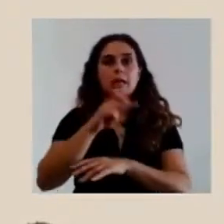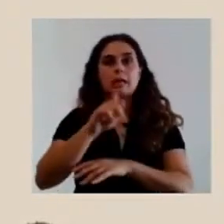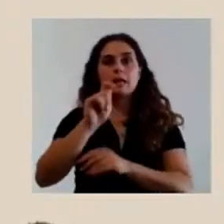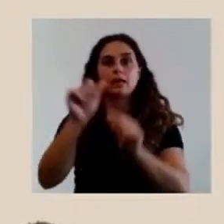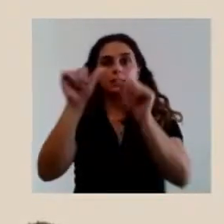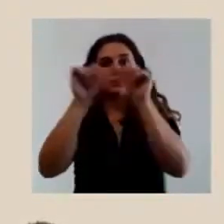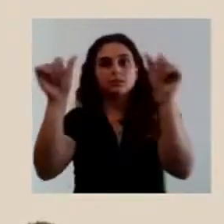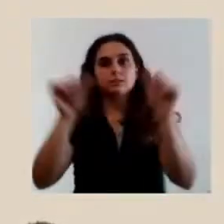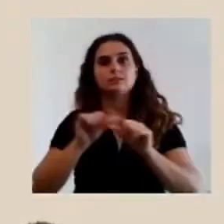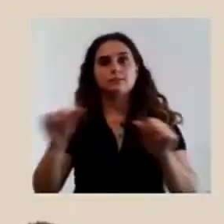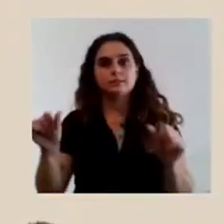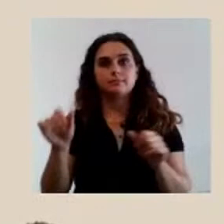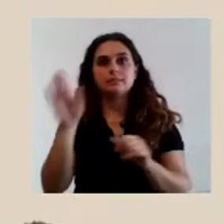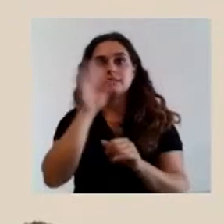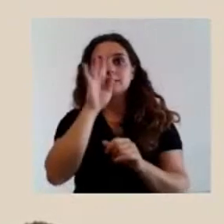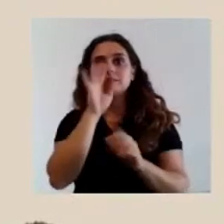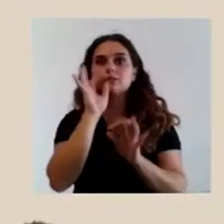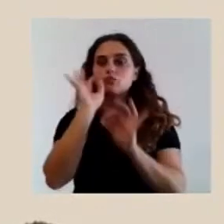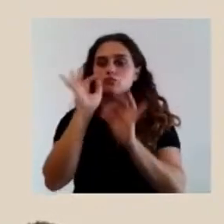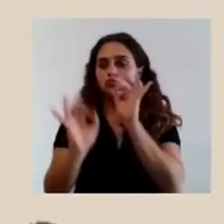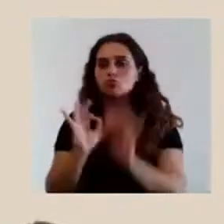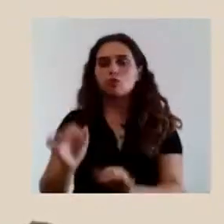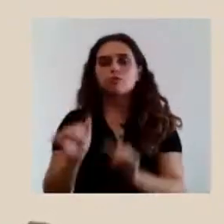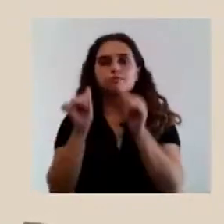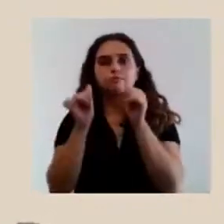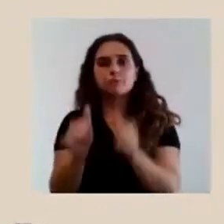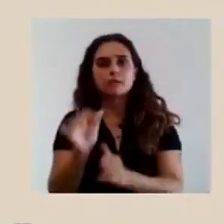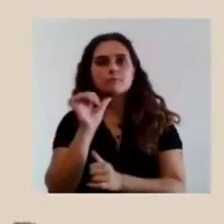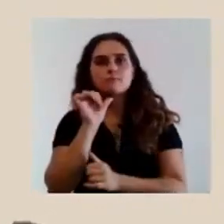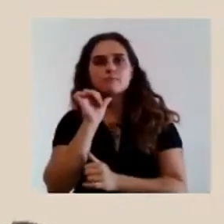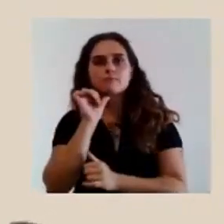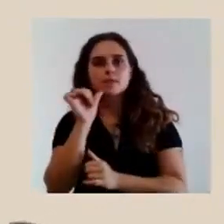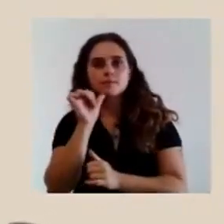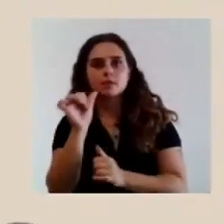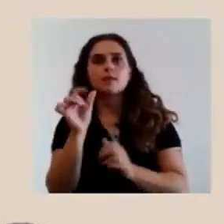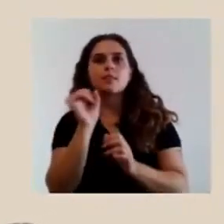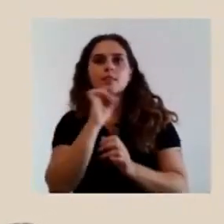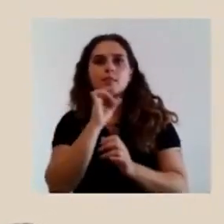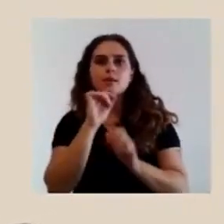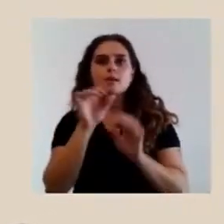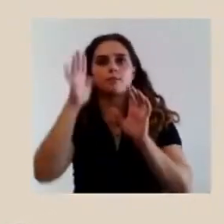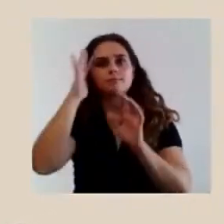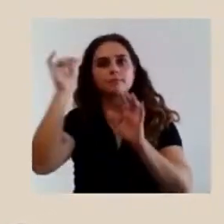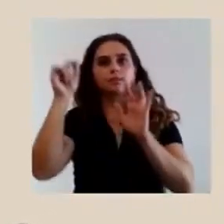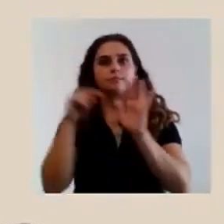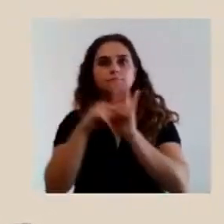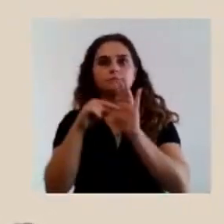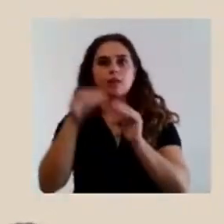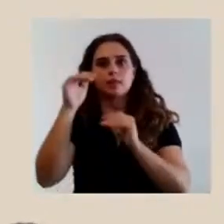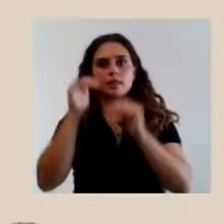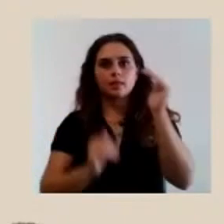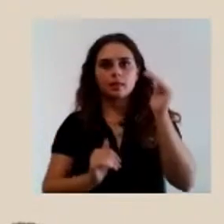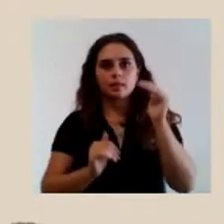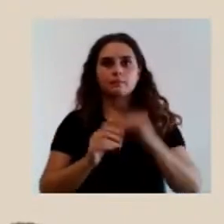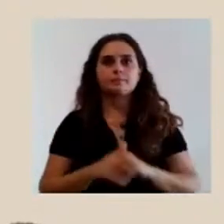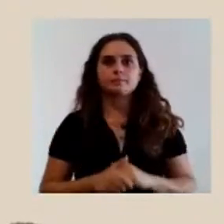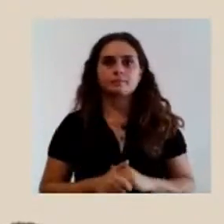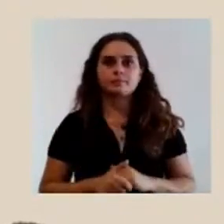systems without proper oversight serves less as an unbiasing tool and more as a well-polished